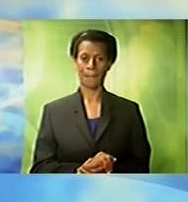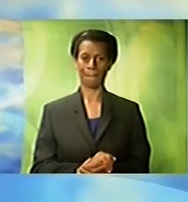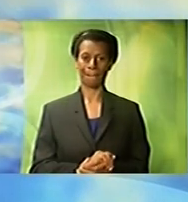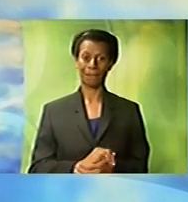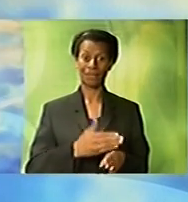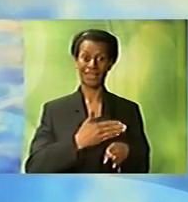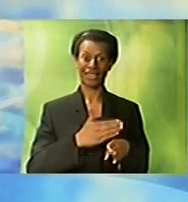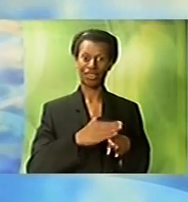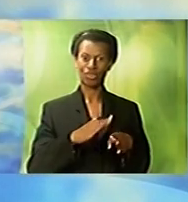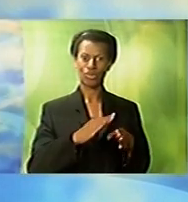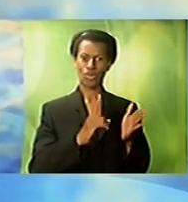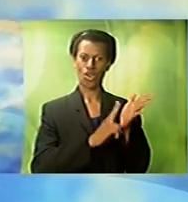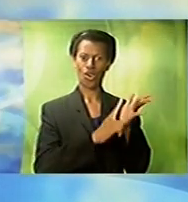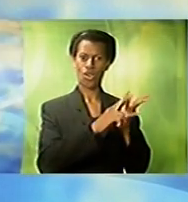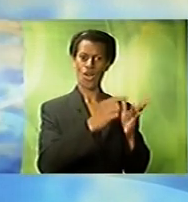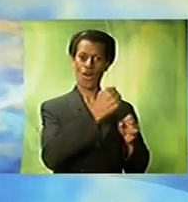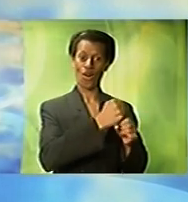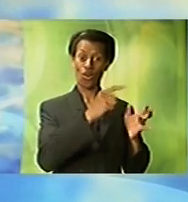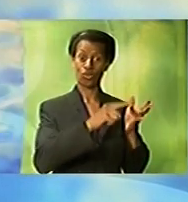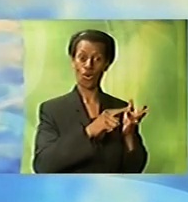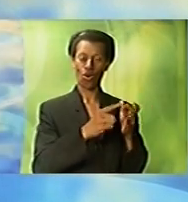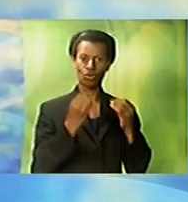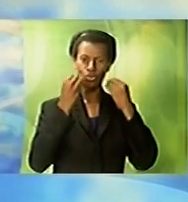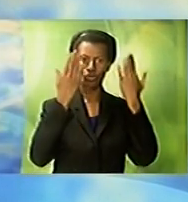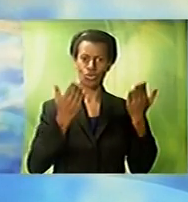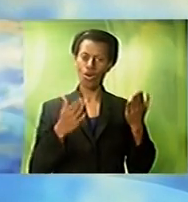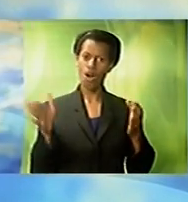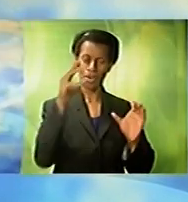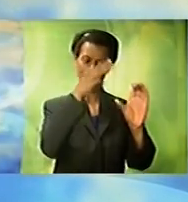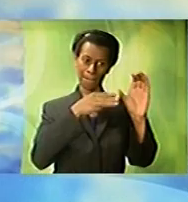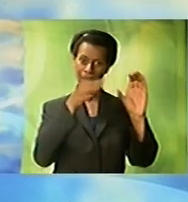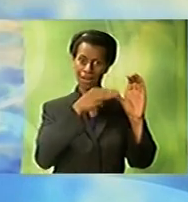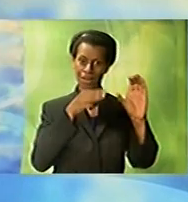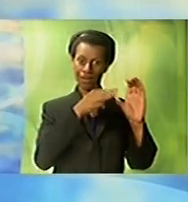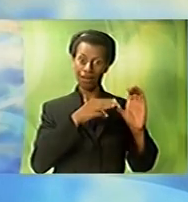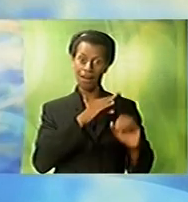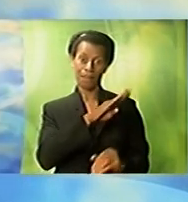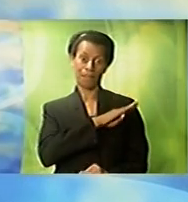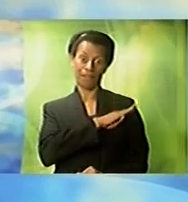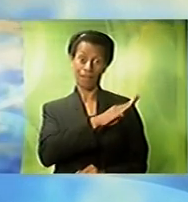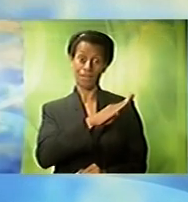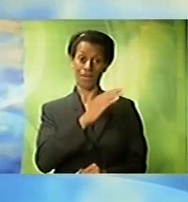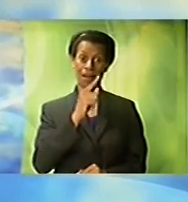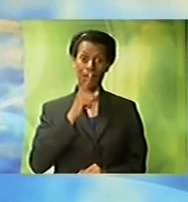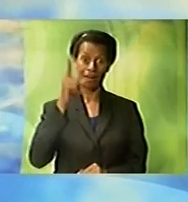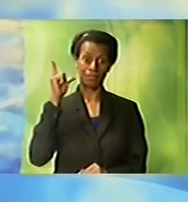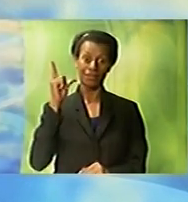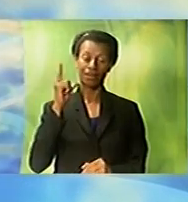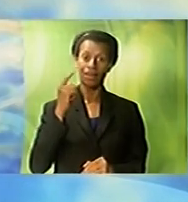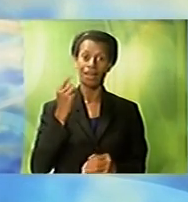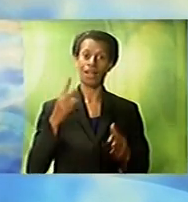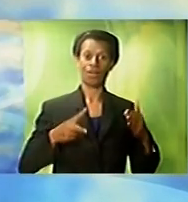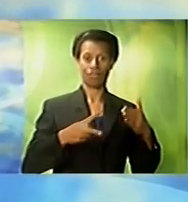The New Look Investment Fiji logo was showcased to members of the media by Chairman Adrian Sofield and CEO Mr.